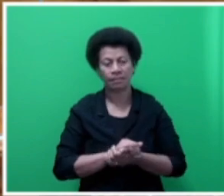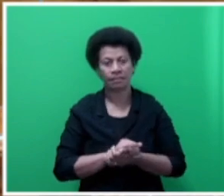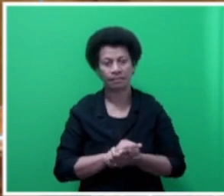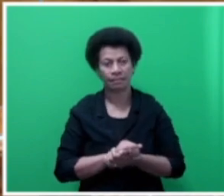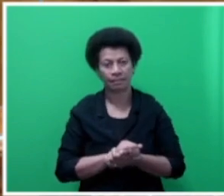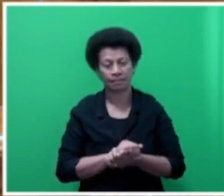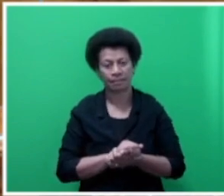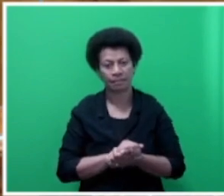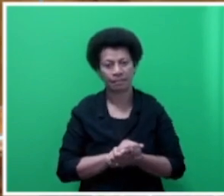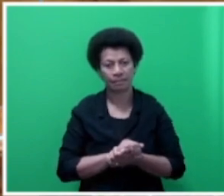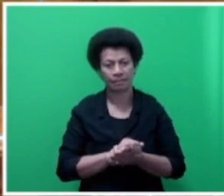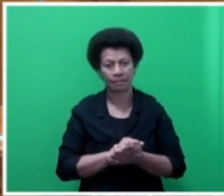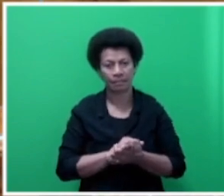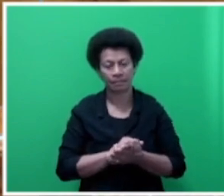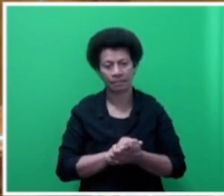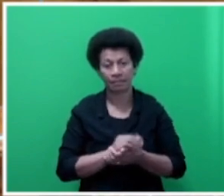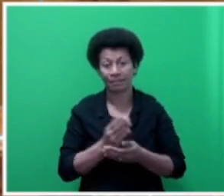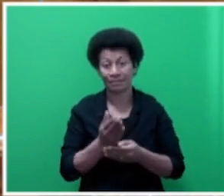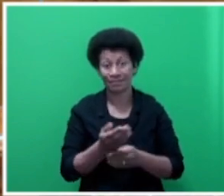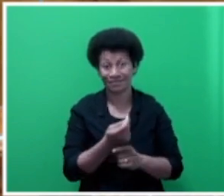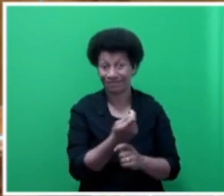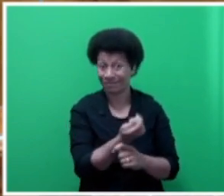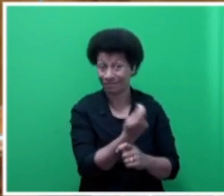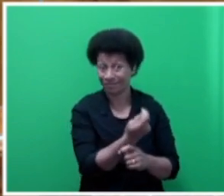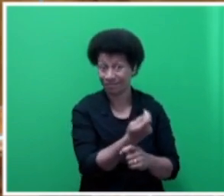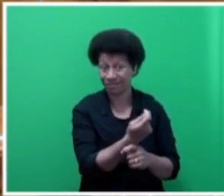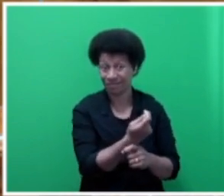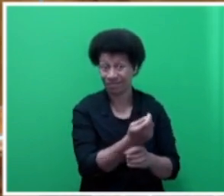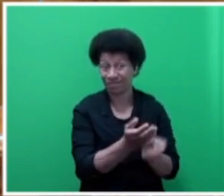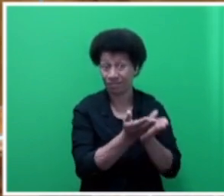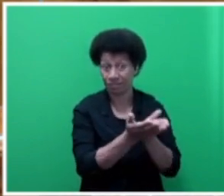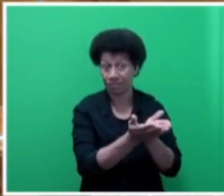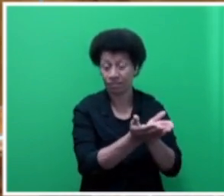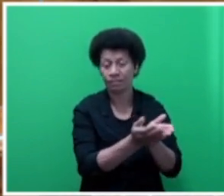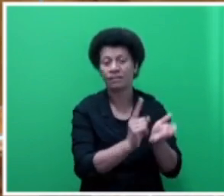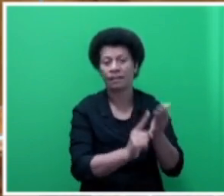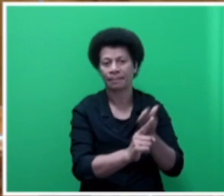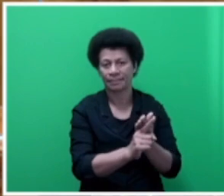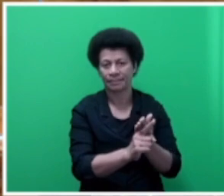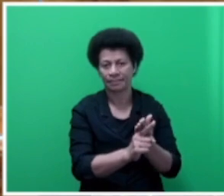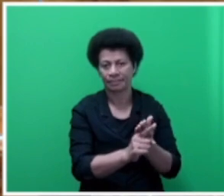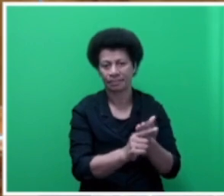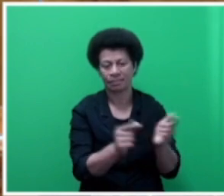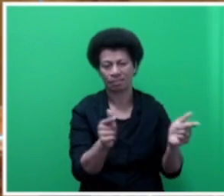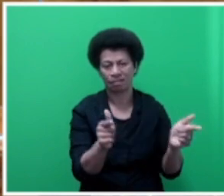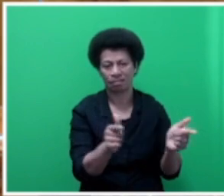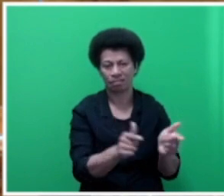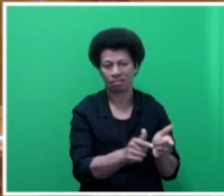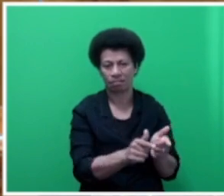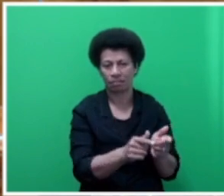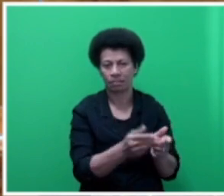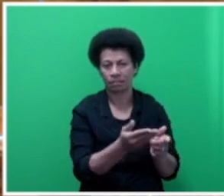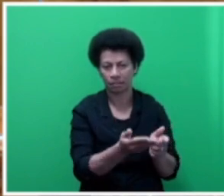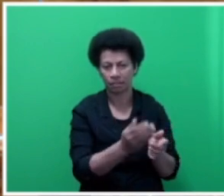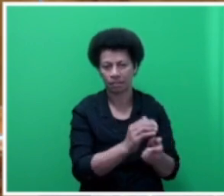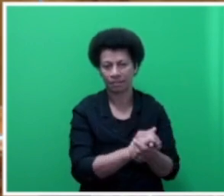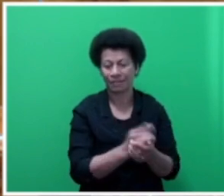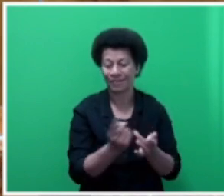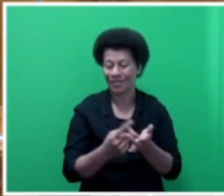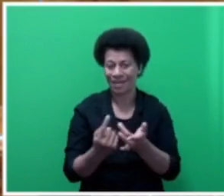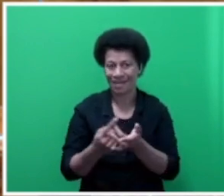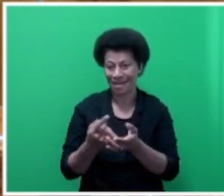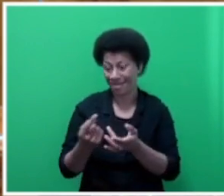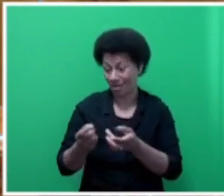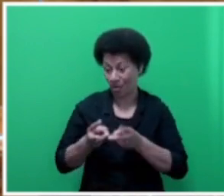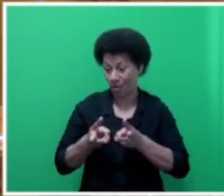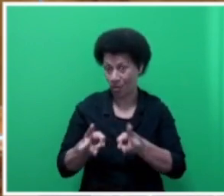The industrial fishing sector continue on a declining trend, and we need to look to innovative ways to